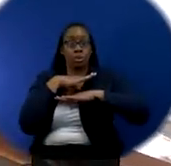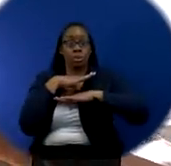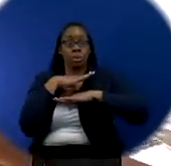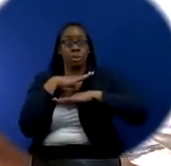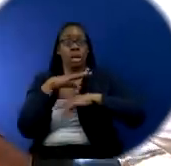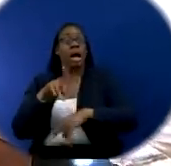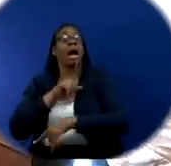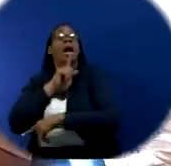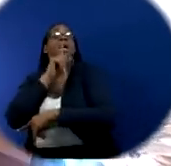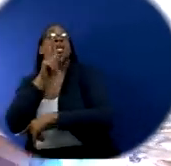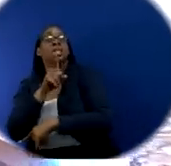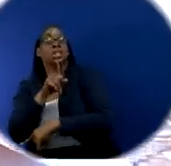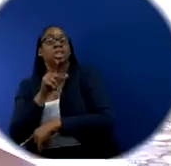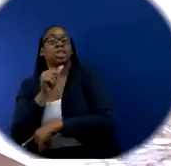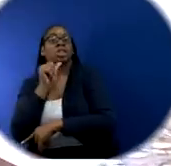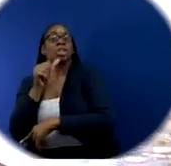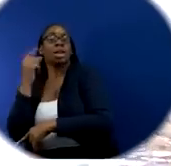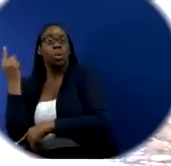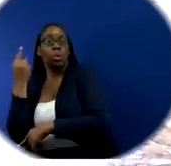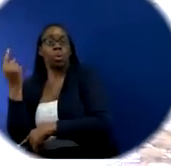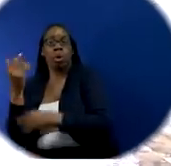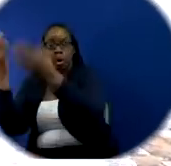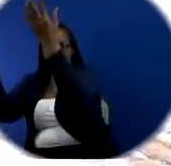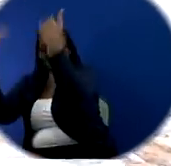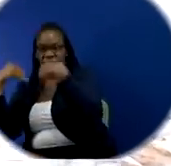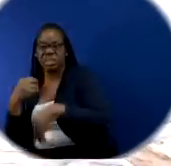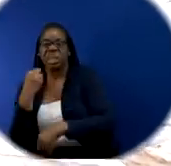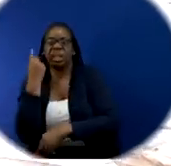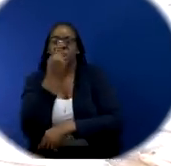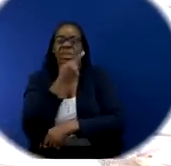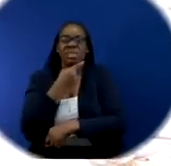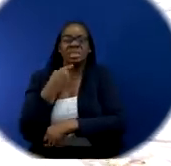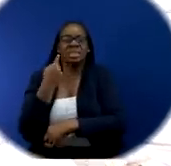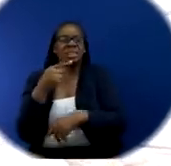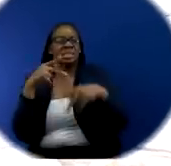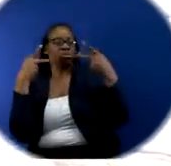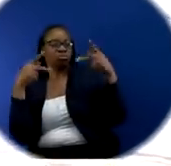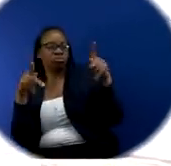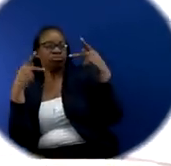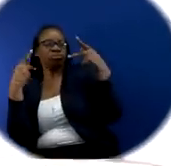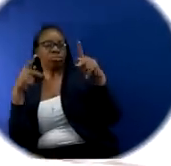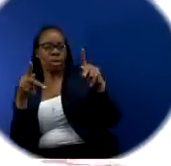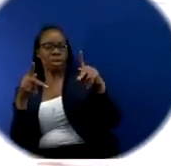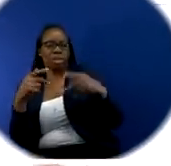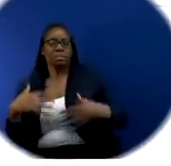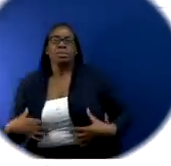I tell you, not one of those who were invited will get a taste of my banquet.'"